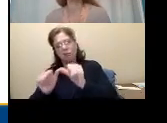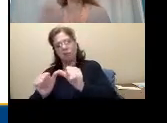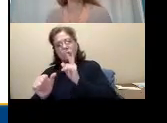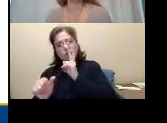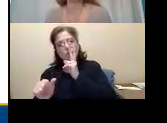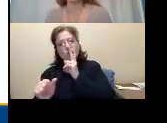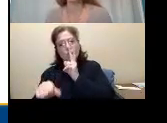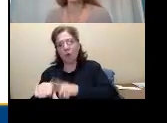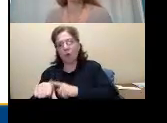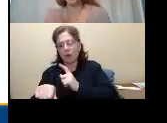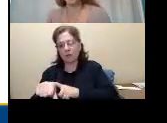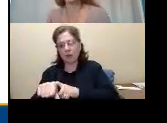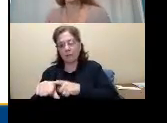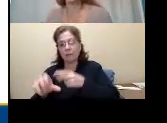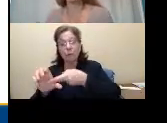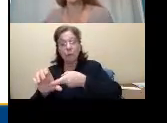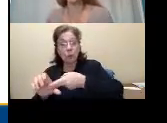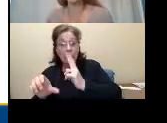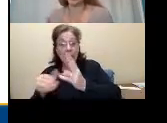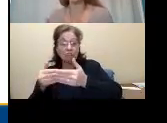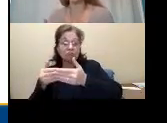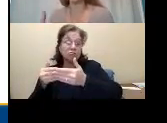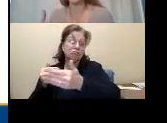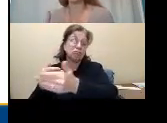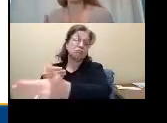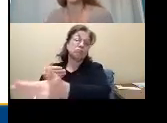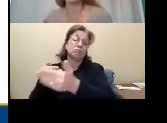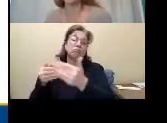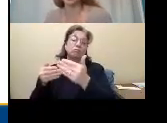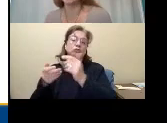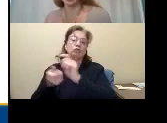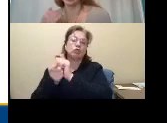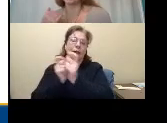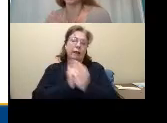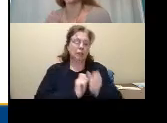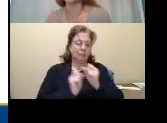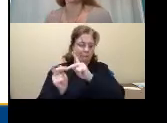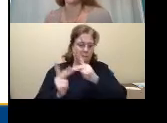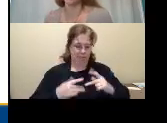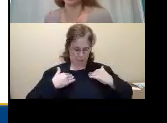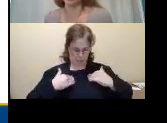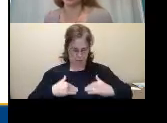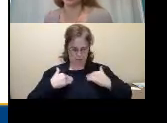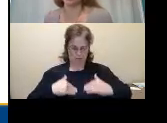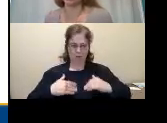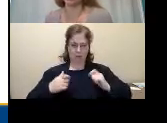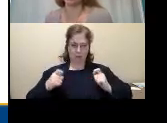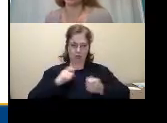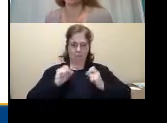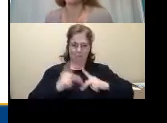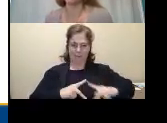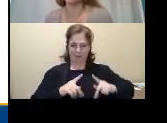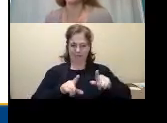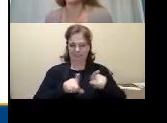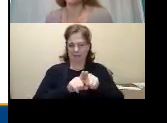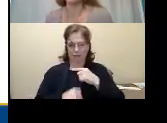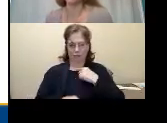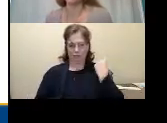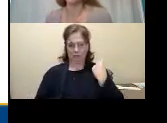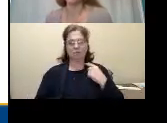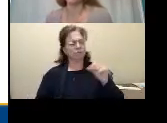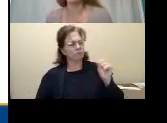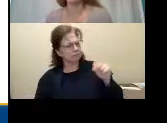quit, you have the chance to then revert back to having the same risk as those that never smoked. Yeah, I mean, if you're